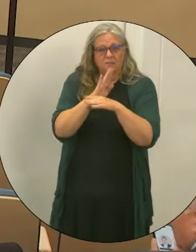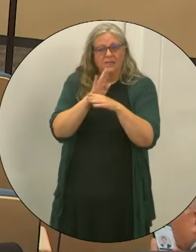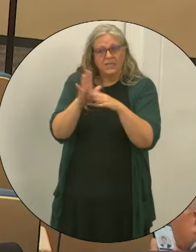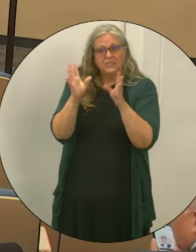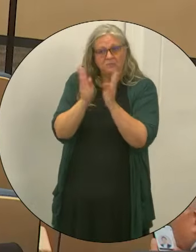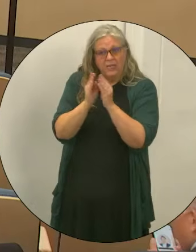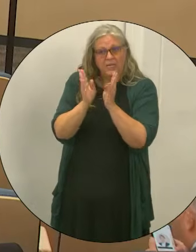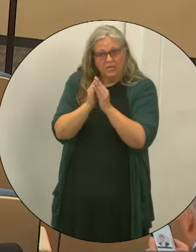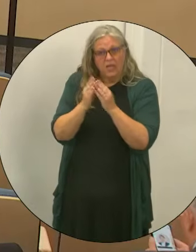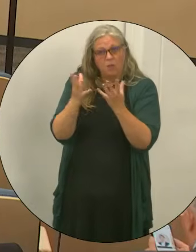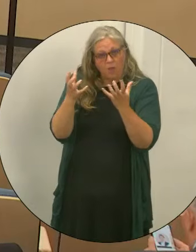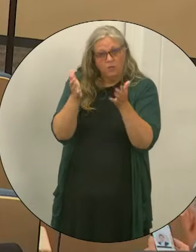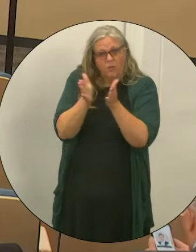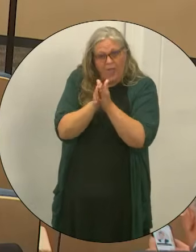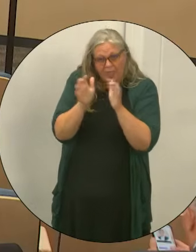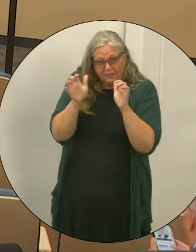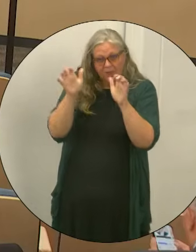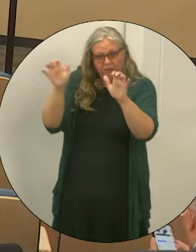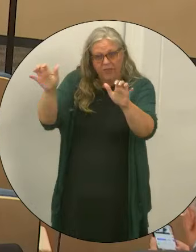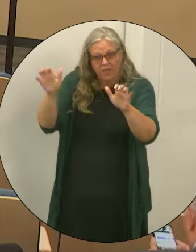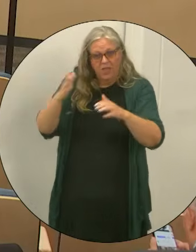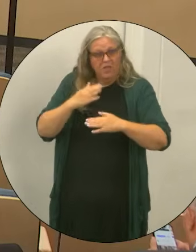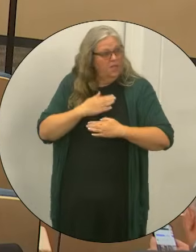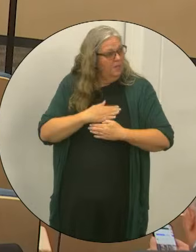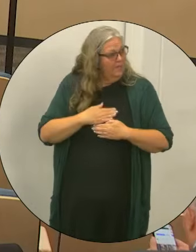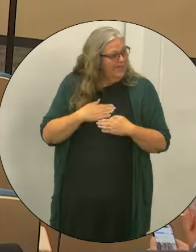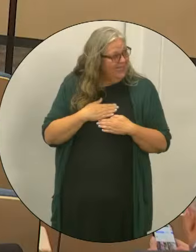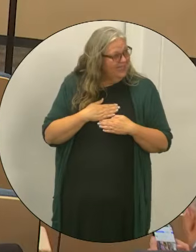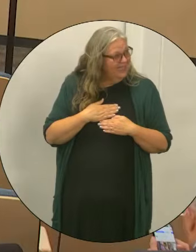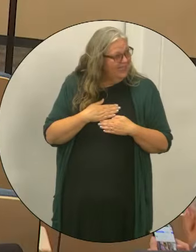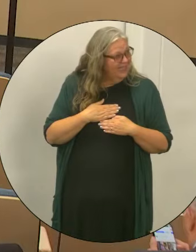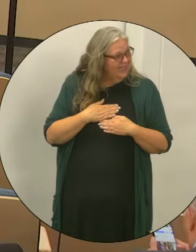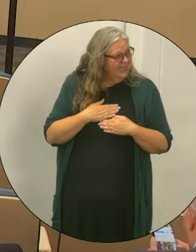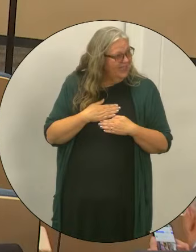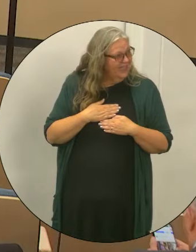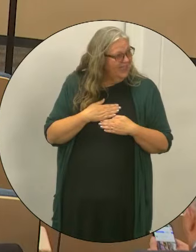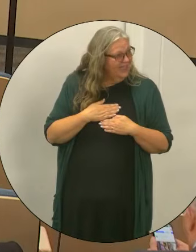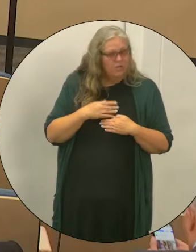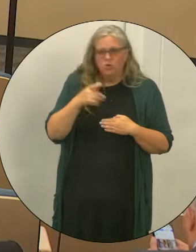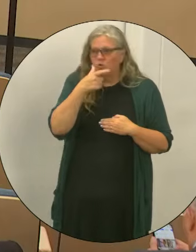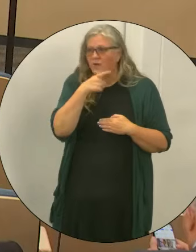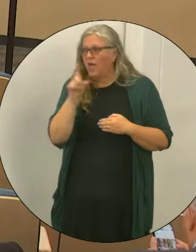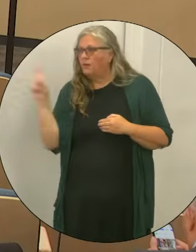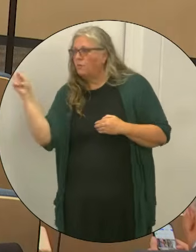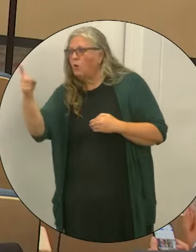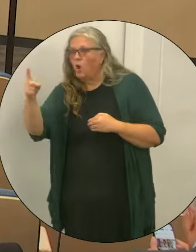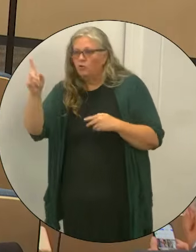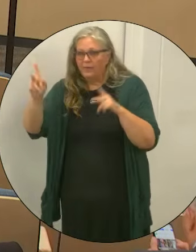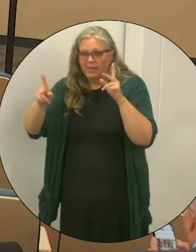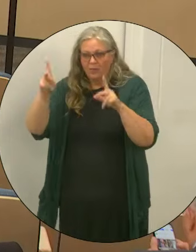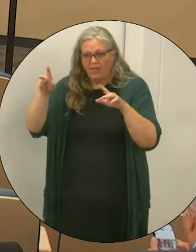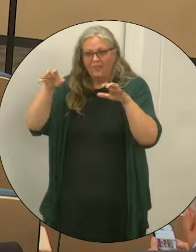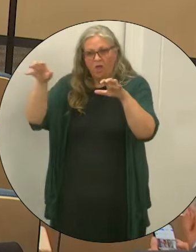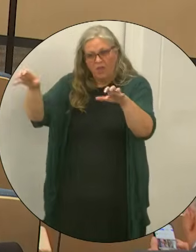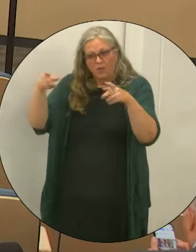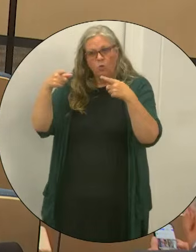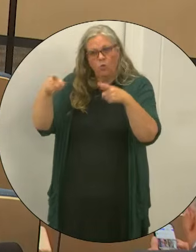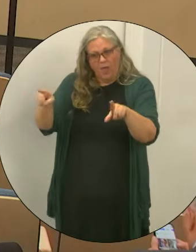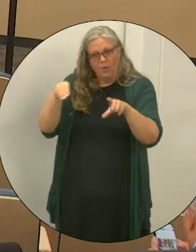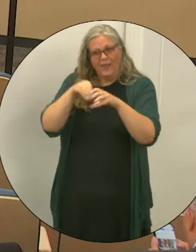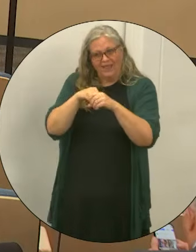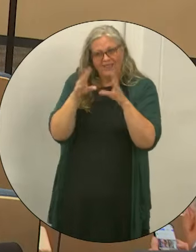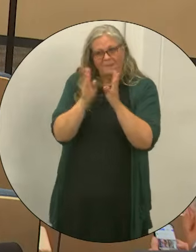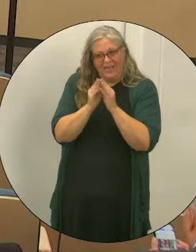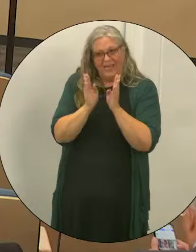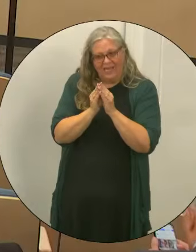like to ask the public to please not go approaching other people in the audience while we are in the business